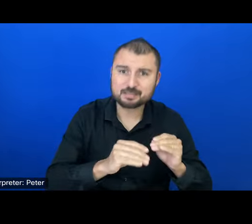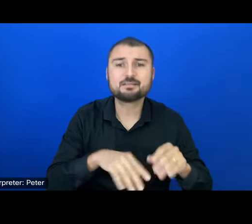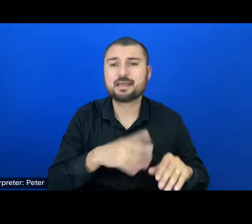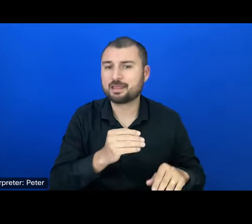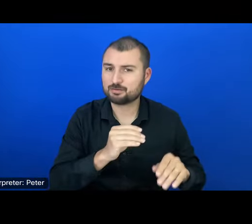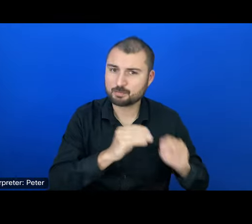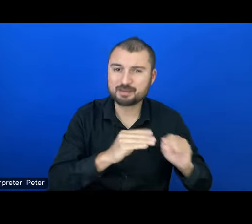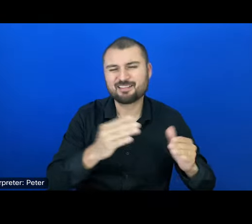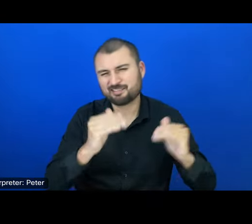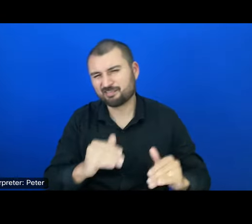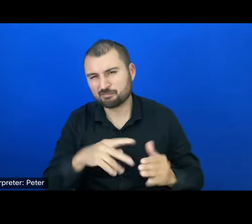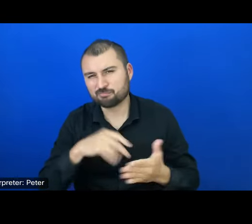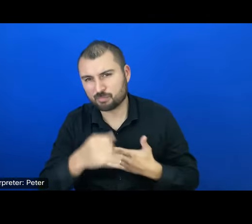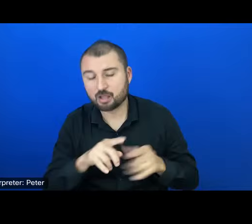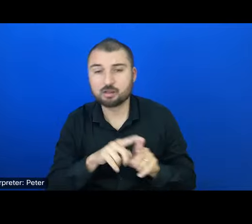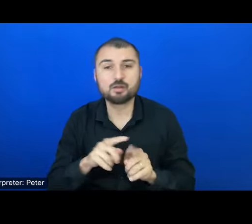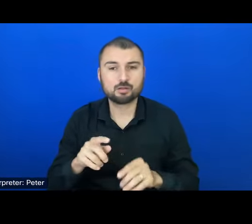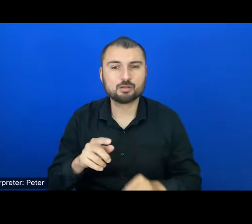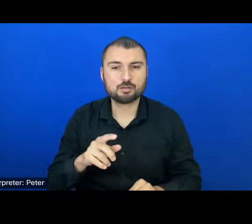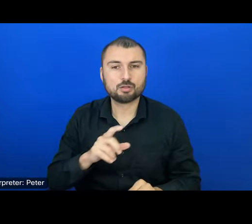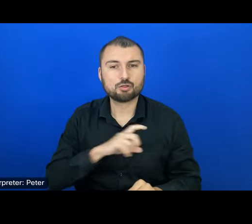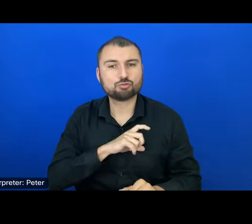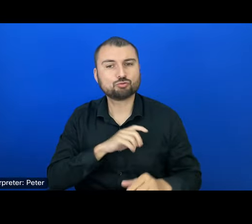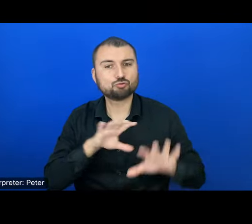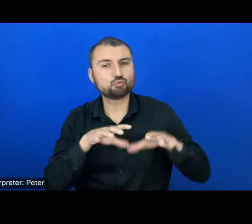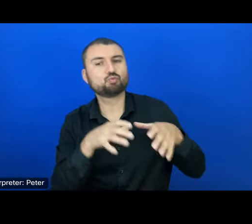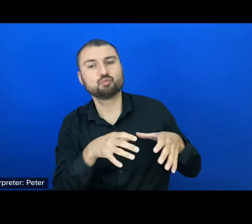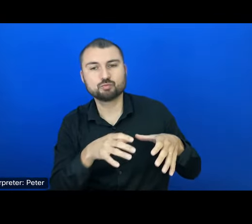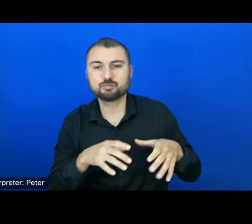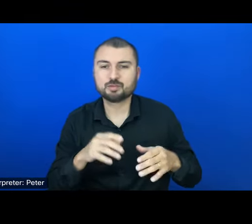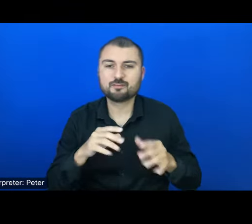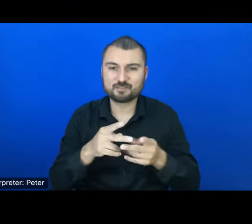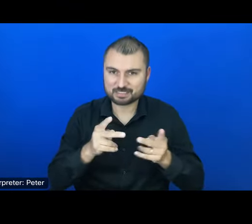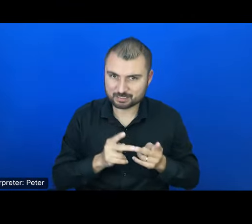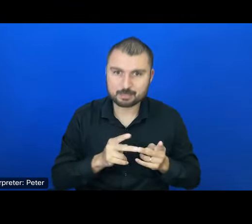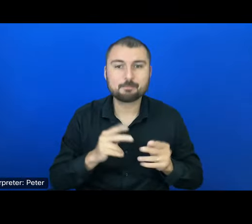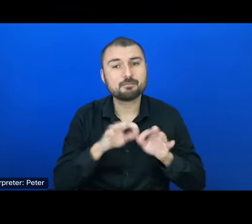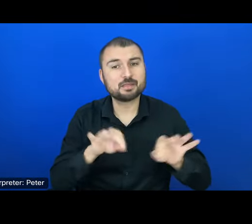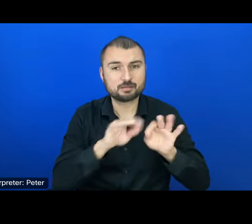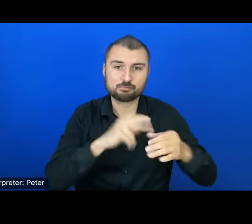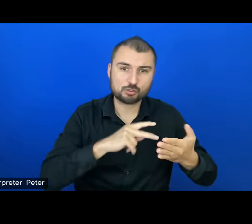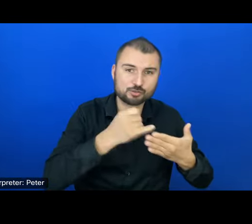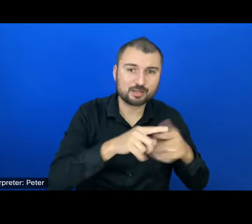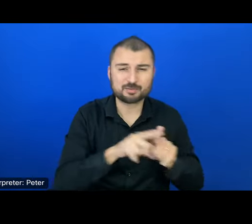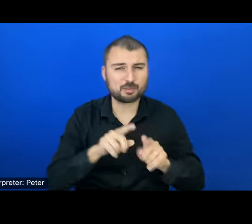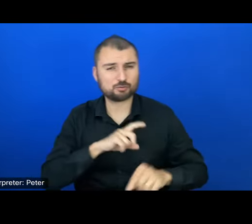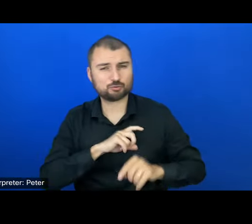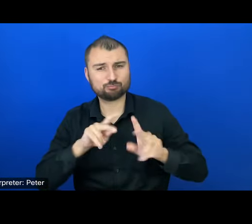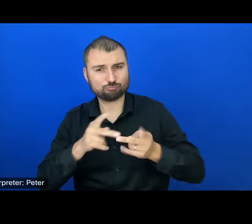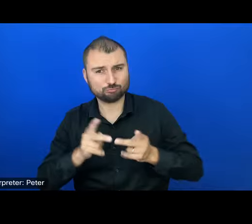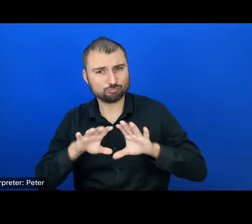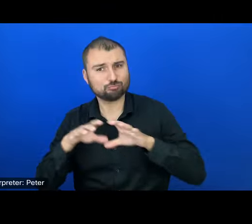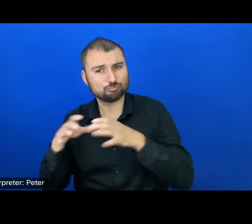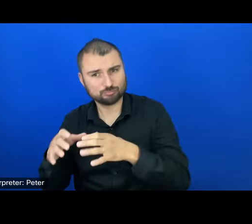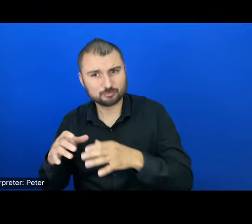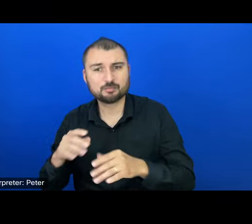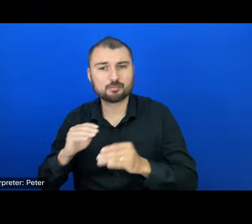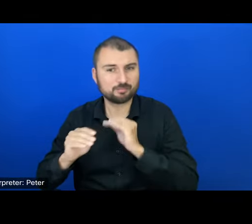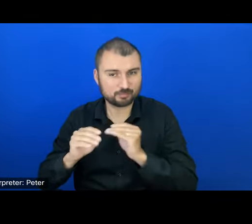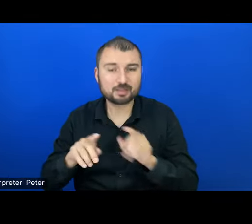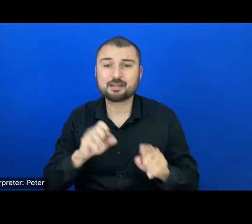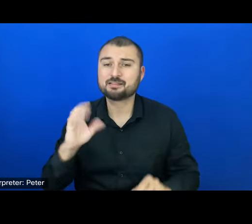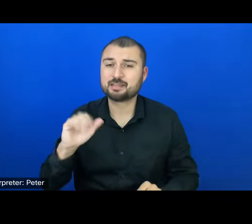lesser projects, troop facility major projects, and troop facility maintenance and repair, scale house and scale